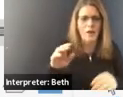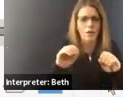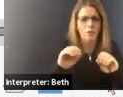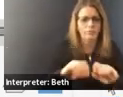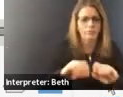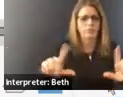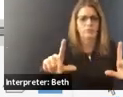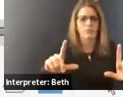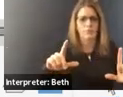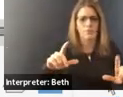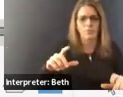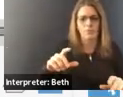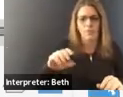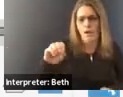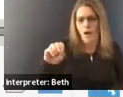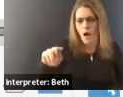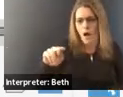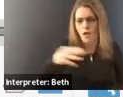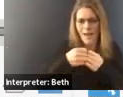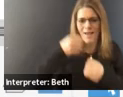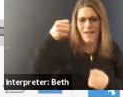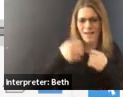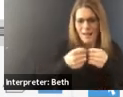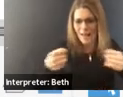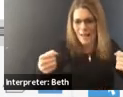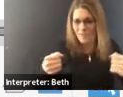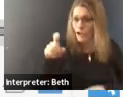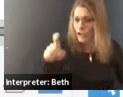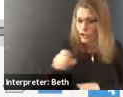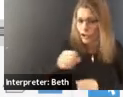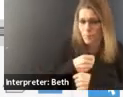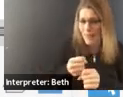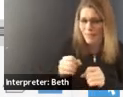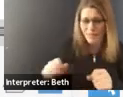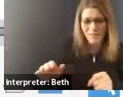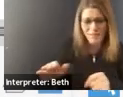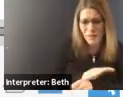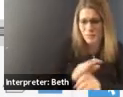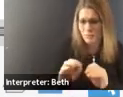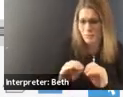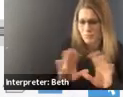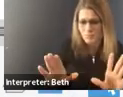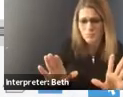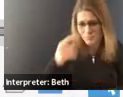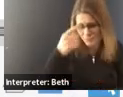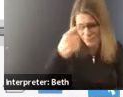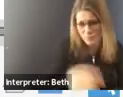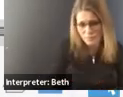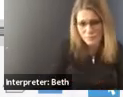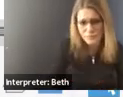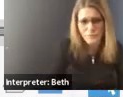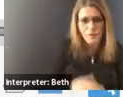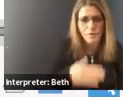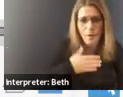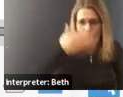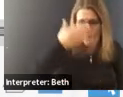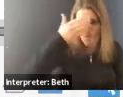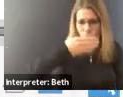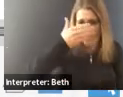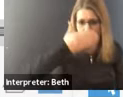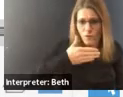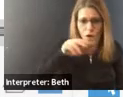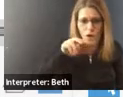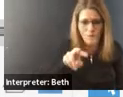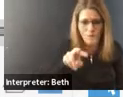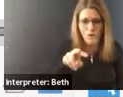make complete sense to all of you. So if I go to my front view here, let's turn on perspective with ortho